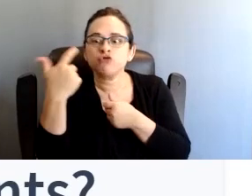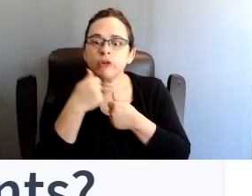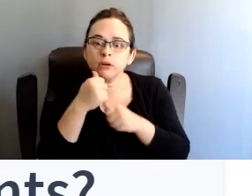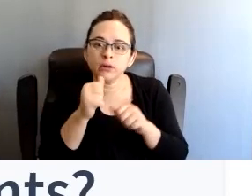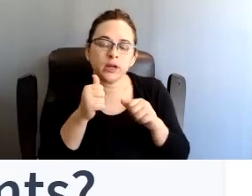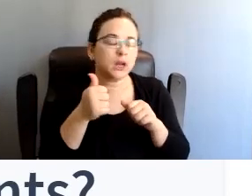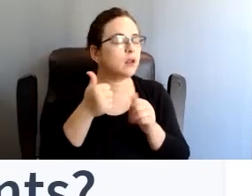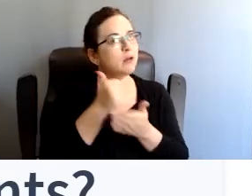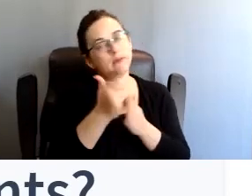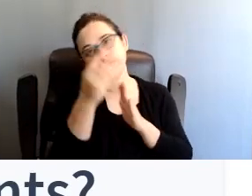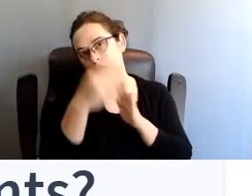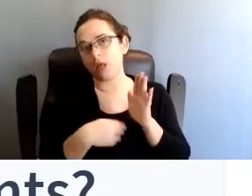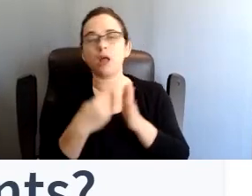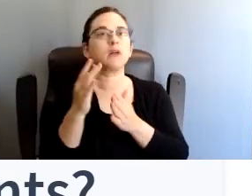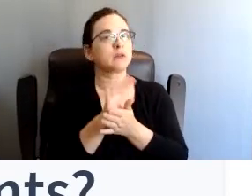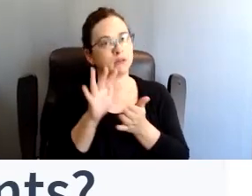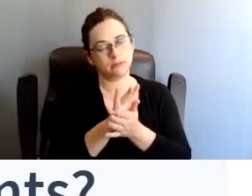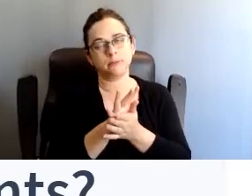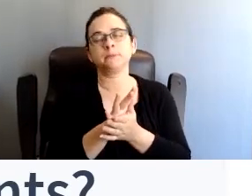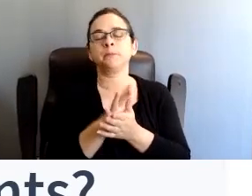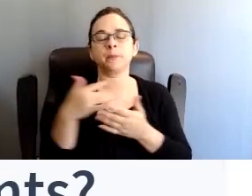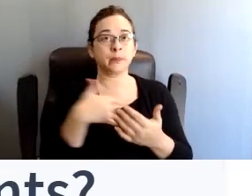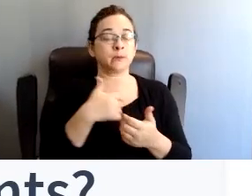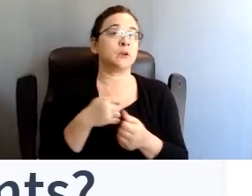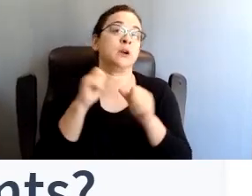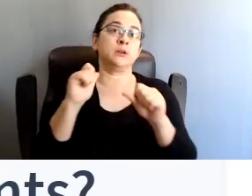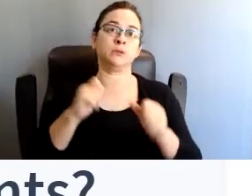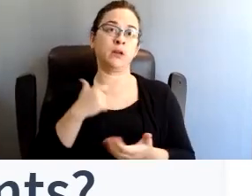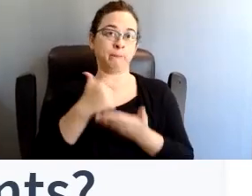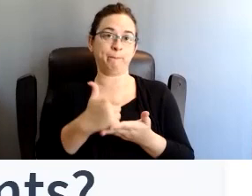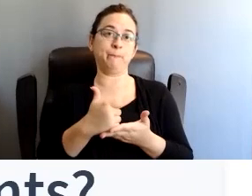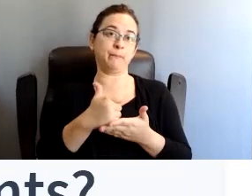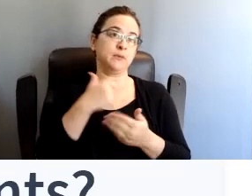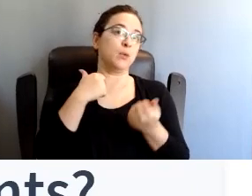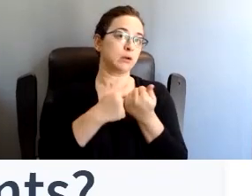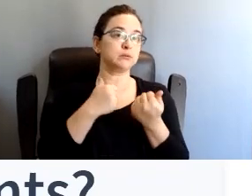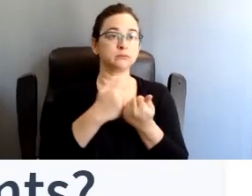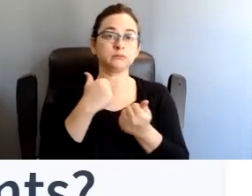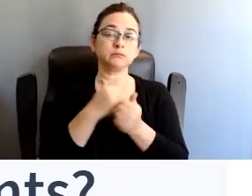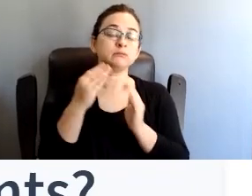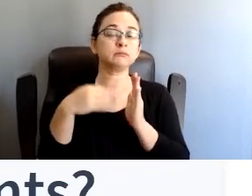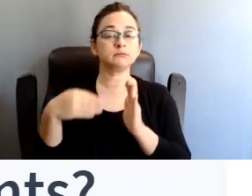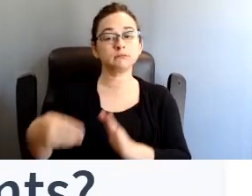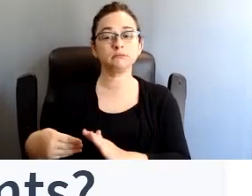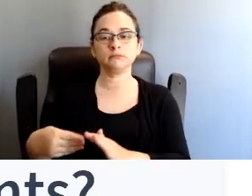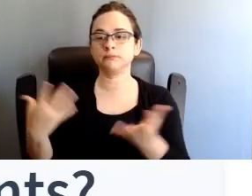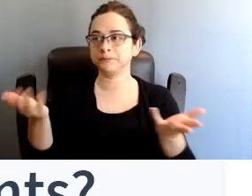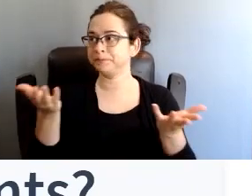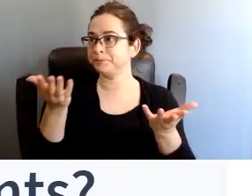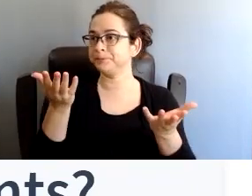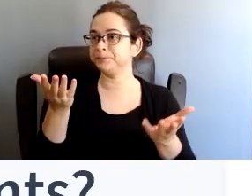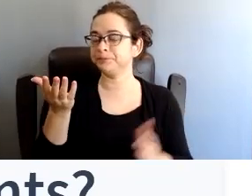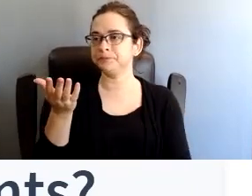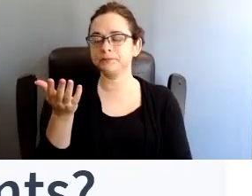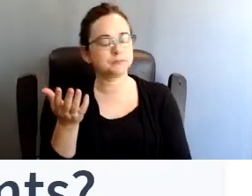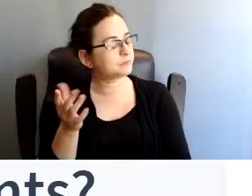all the things we try to help support them to fill out. But yeah. Any other? Go ahead. I'm new here